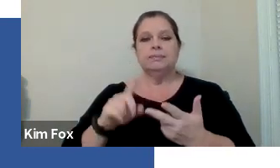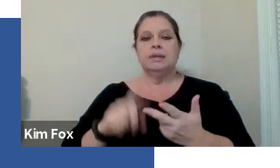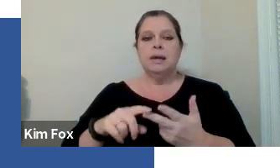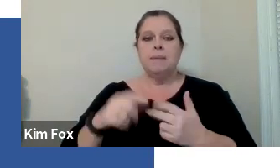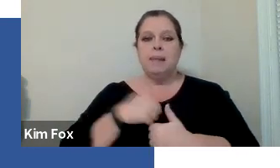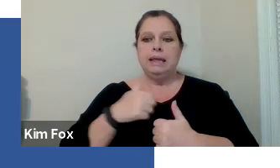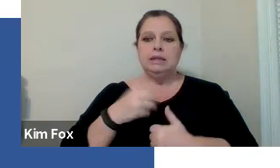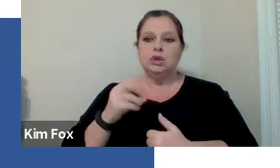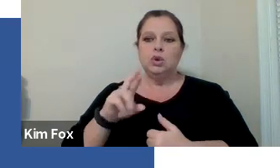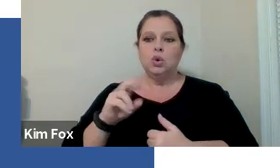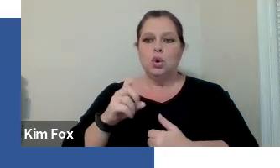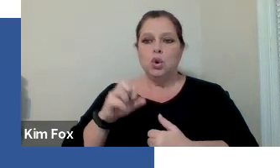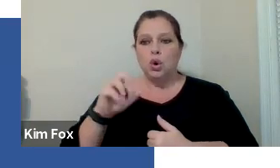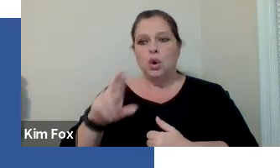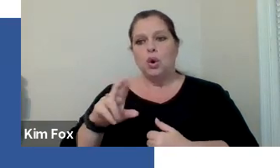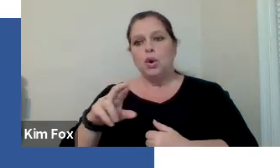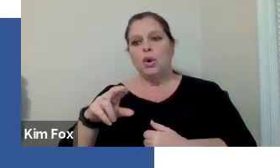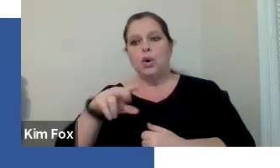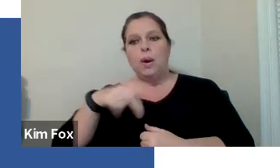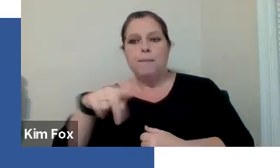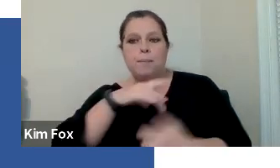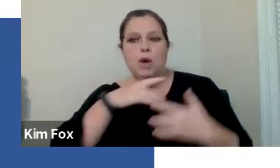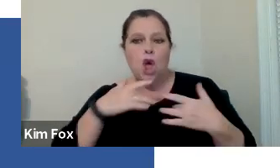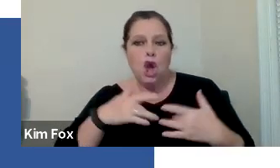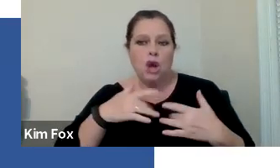Heart, Navy Marine Corps Relief Society,